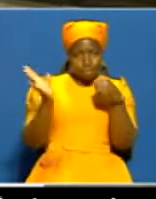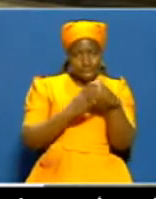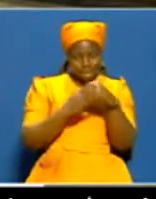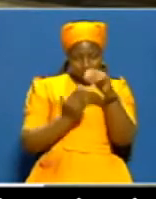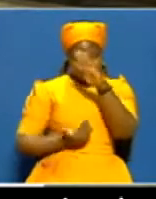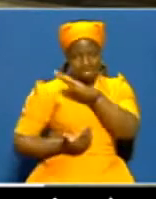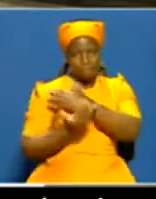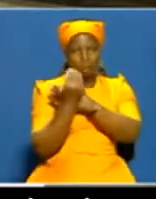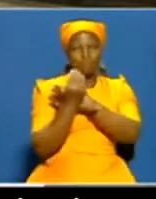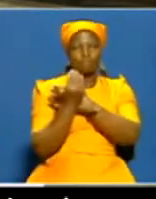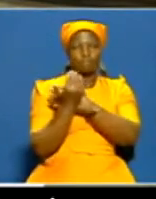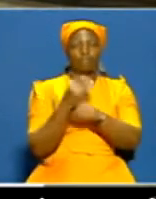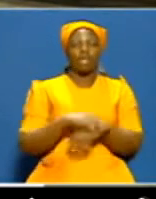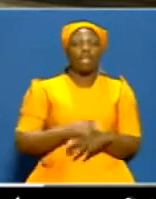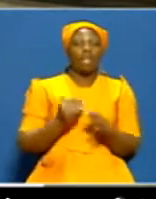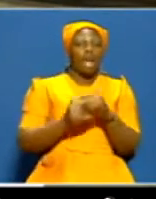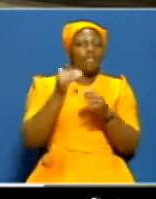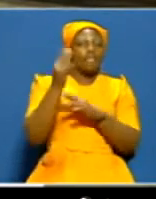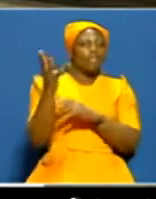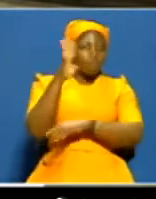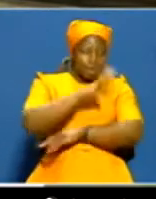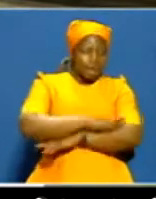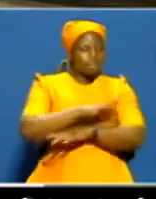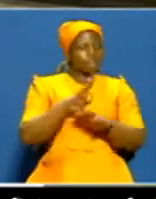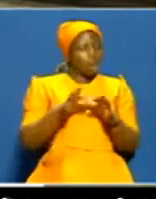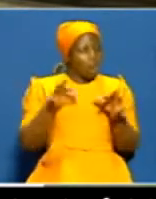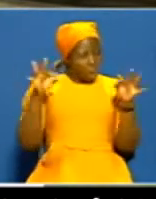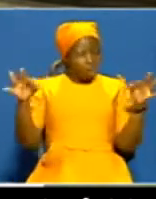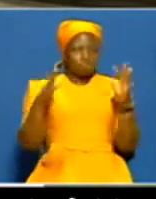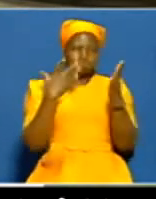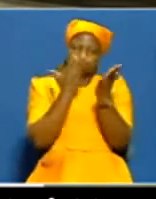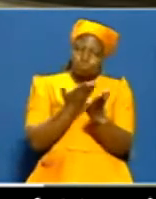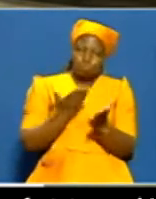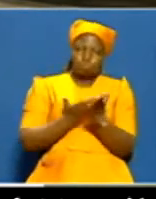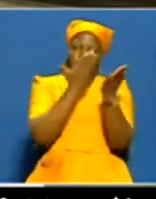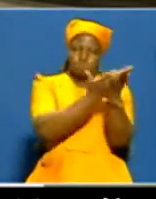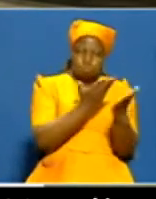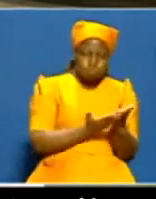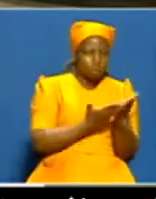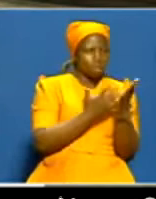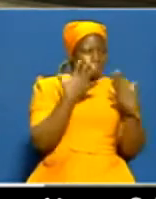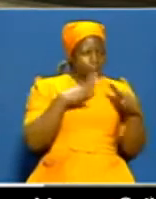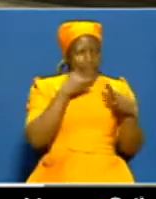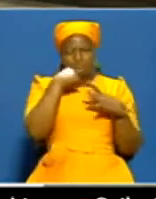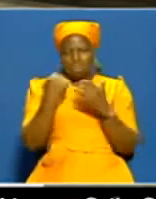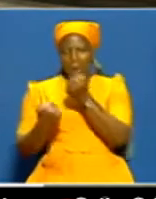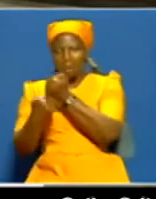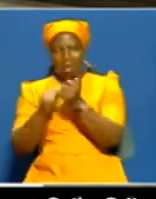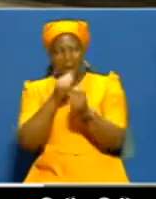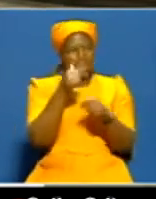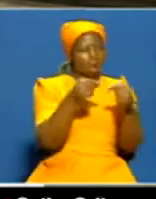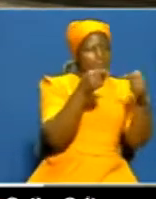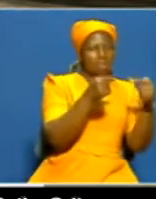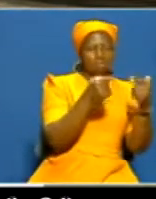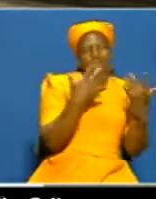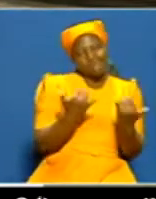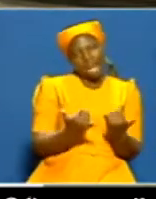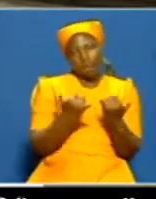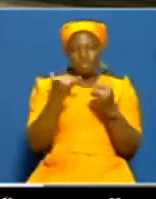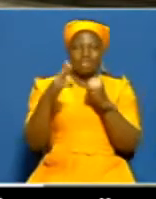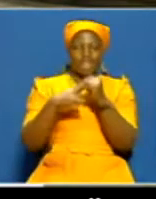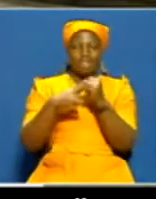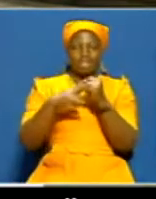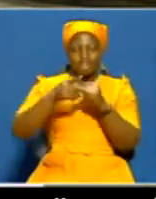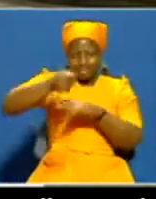4 days of lengthy submissions from both the respondents and the appellants, the seven-judge bench now will take up to 7 weeks to go write a